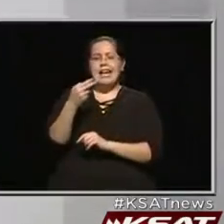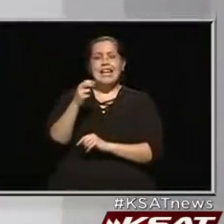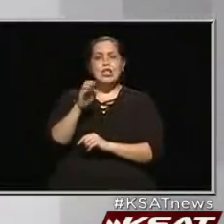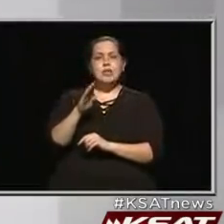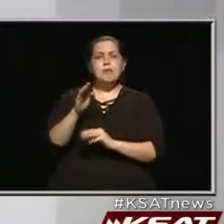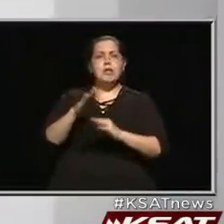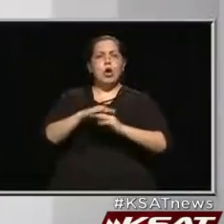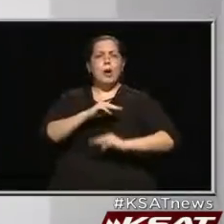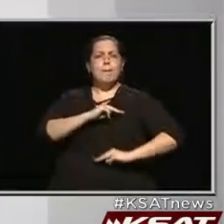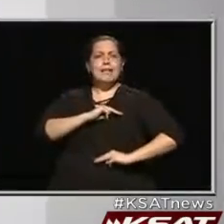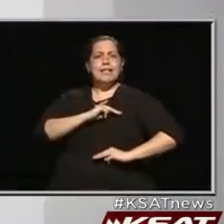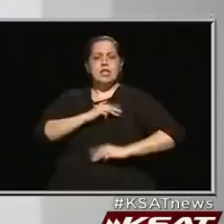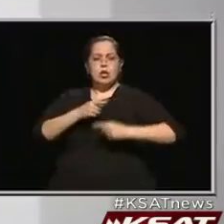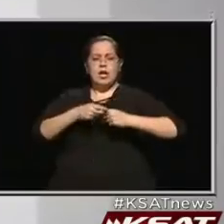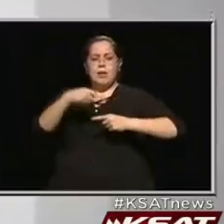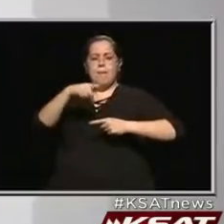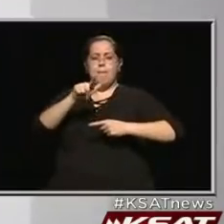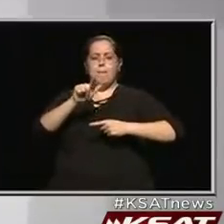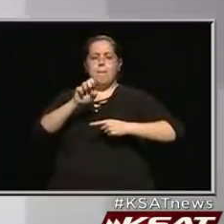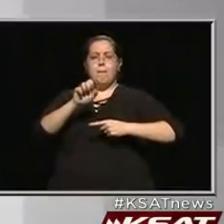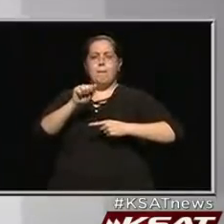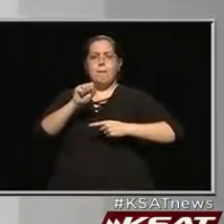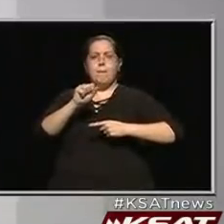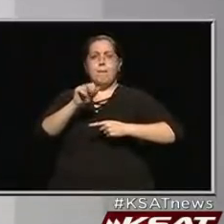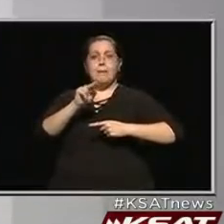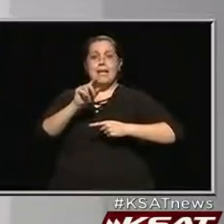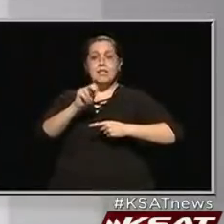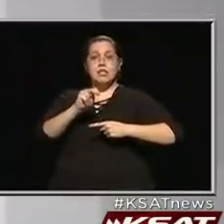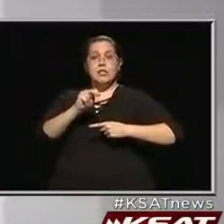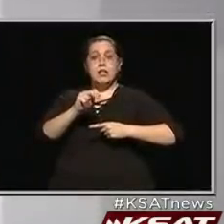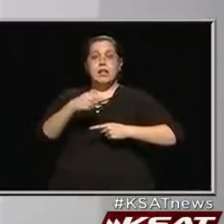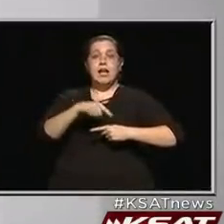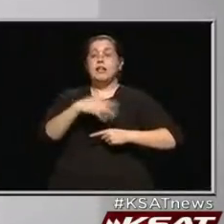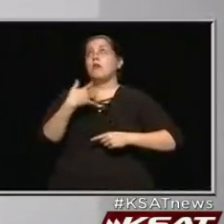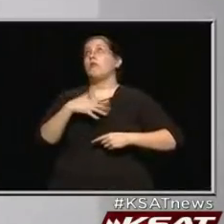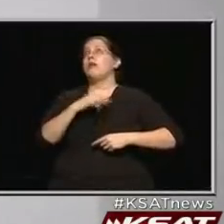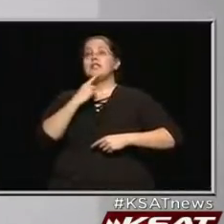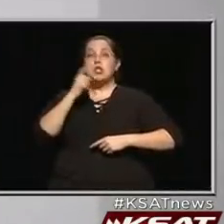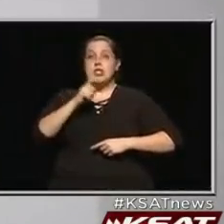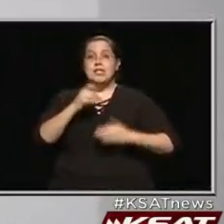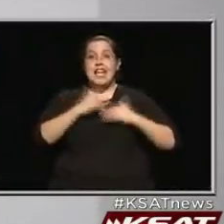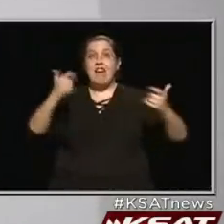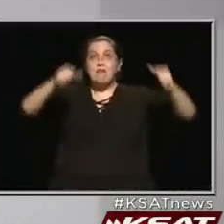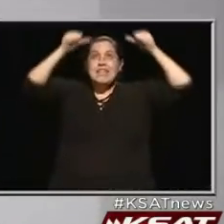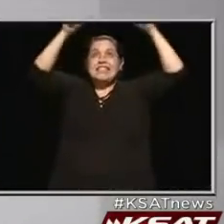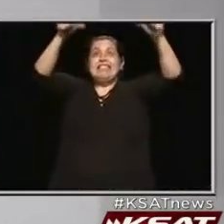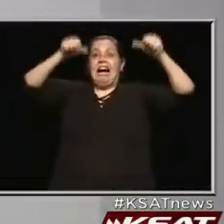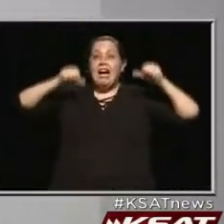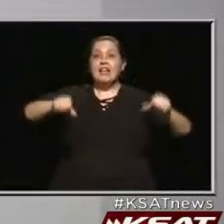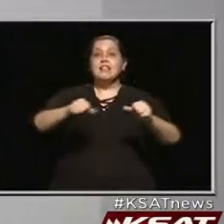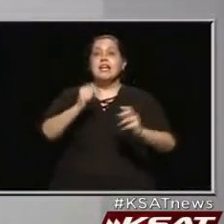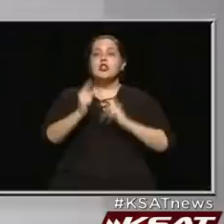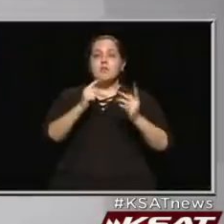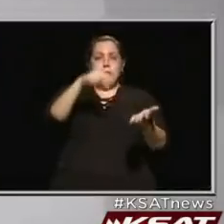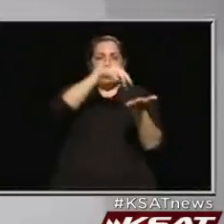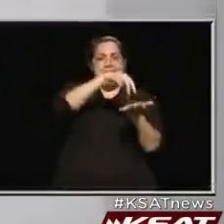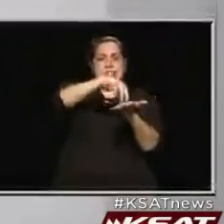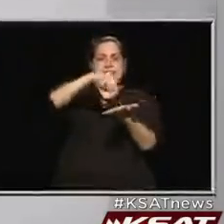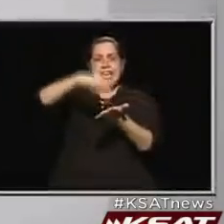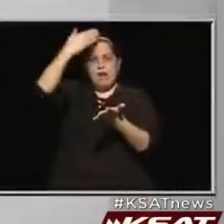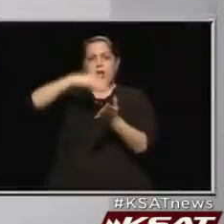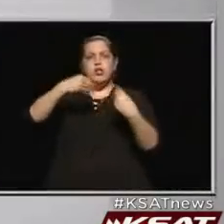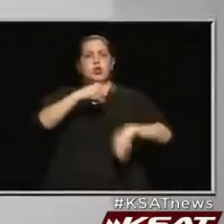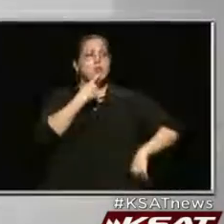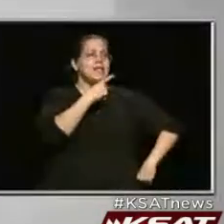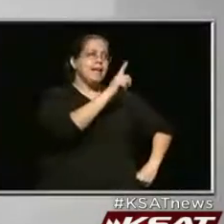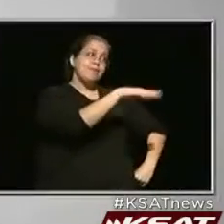on Military in Pleasanton, and they've gone to extraordinary means. Not only do they have huge signs up, they have people standing in front of the store